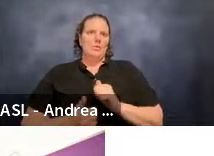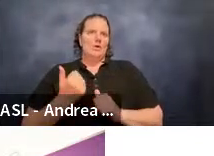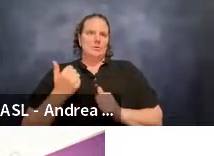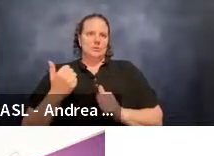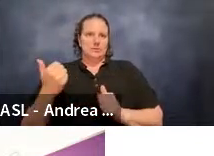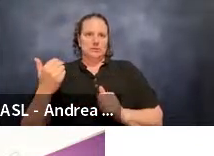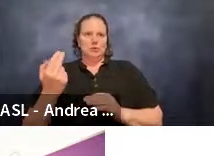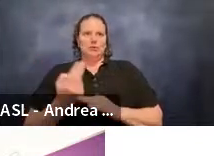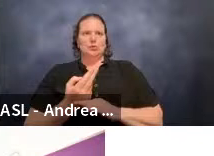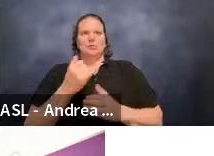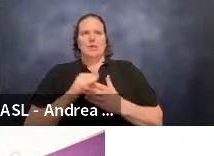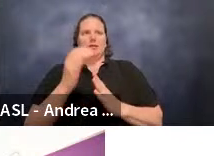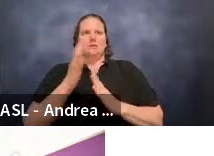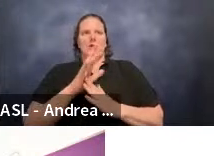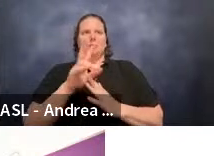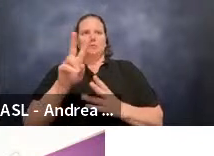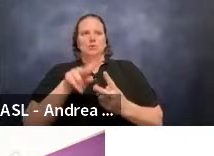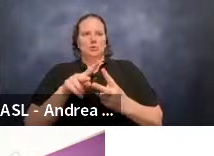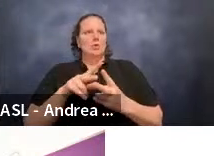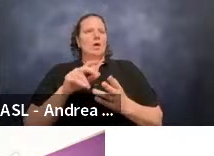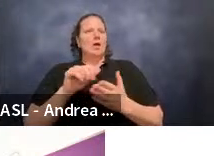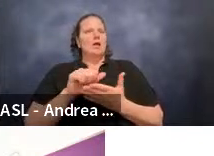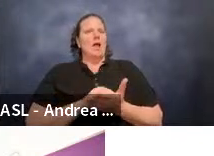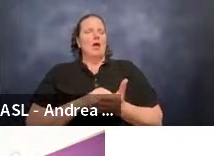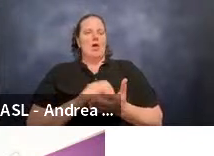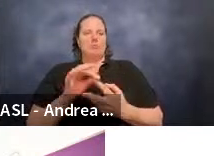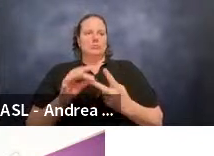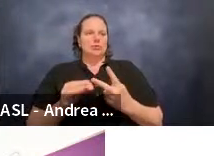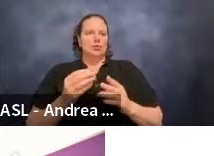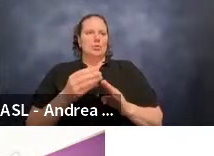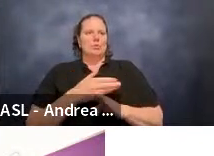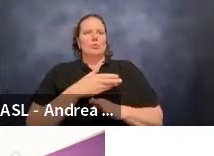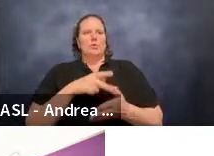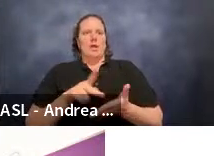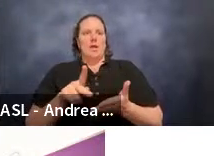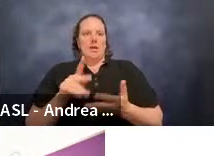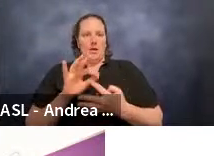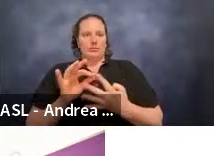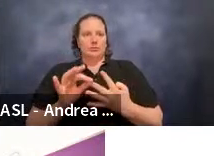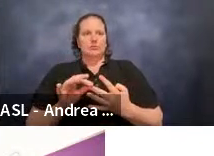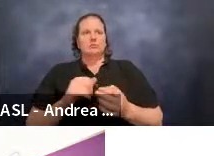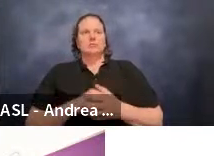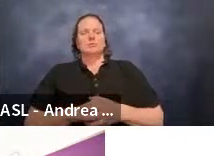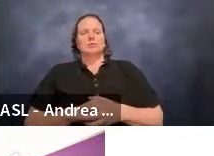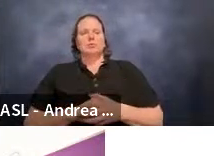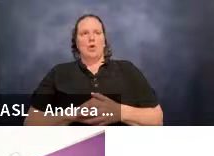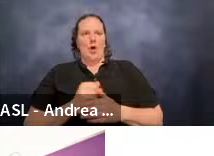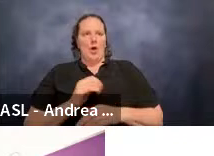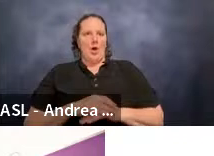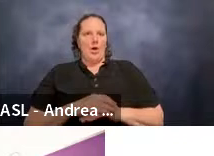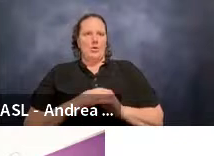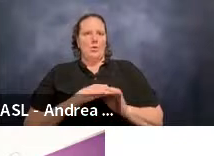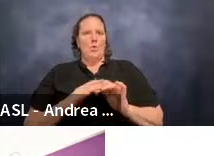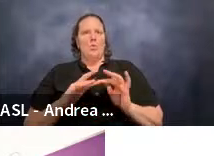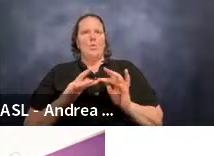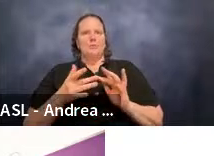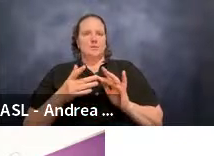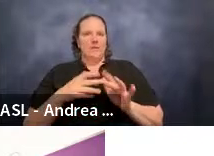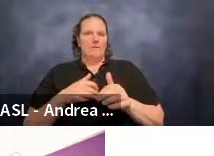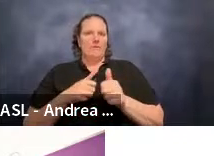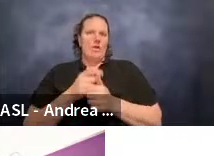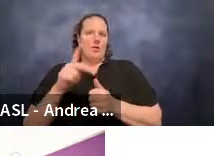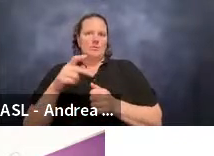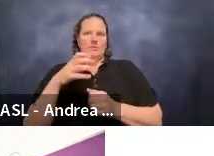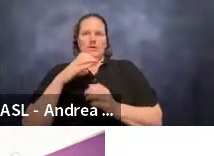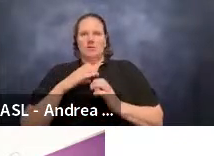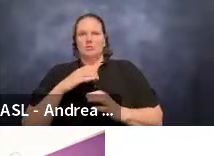two account options. And the prepaid option is you go onto our website or you call up our customer service center and you set